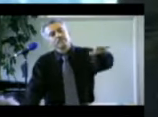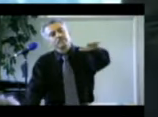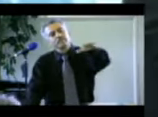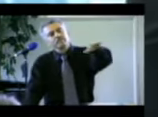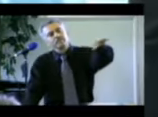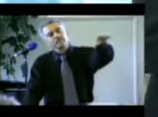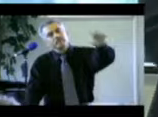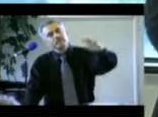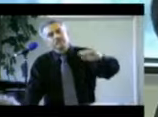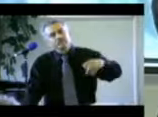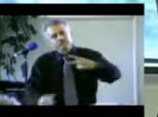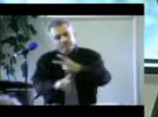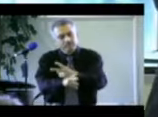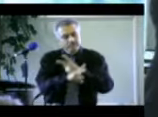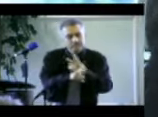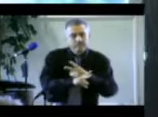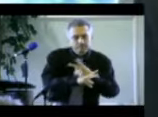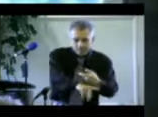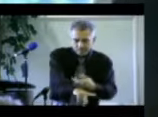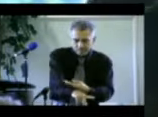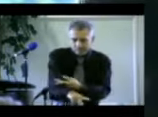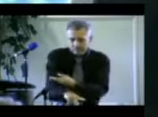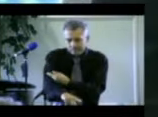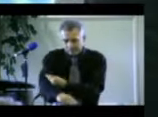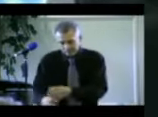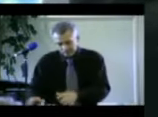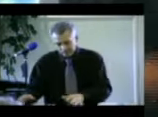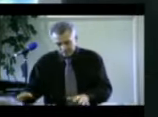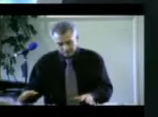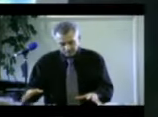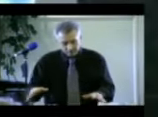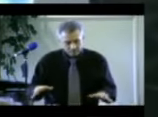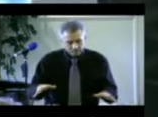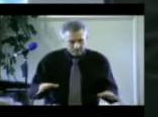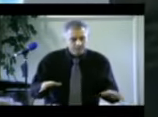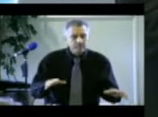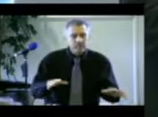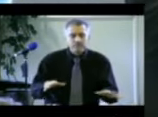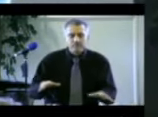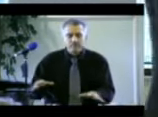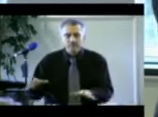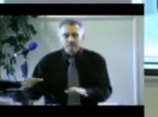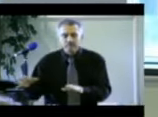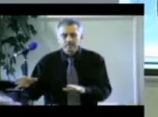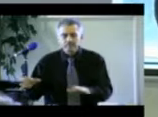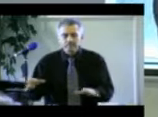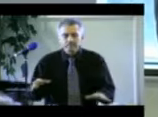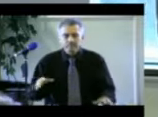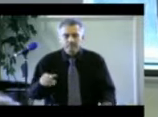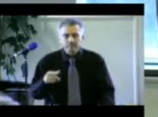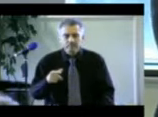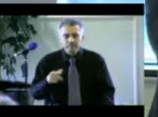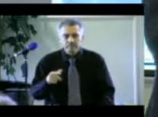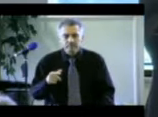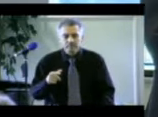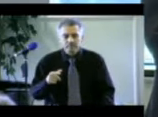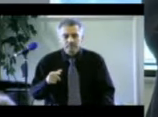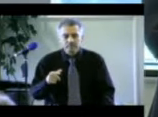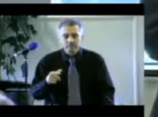And he's there tending the sheep, beginning to, as they're doing their things. And he